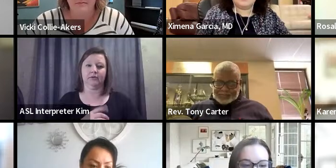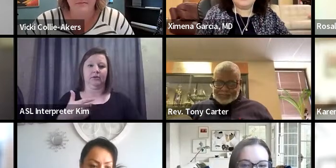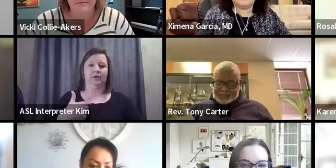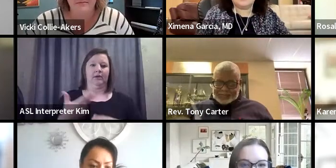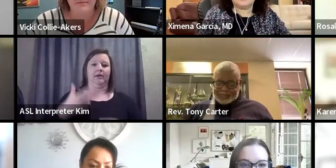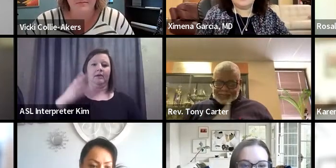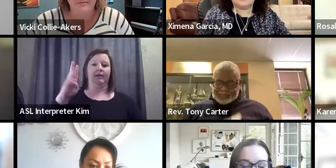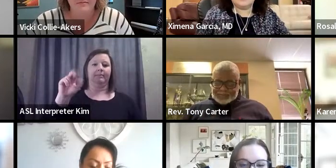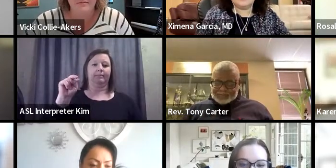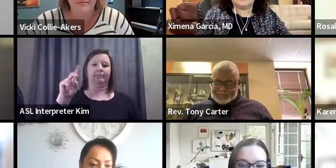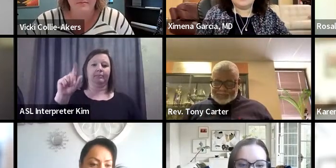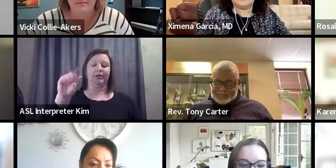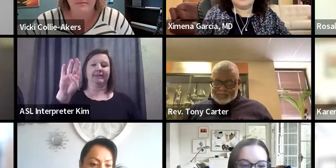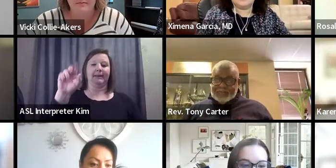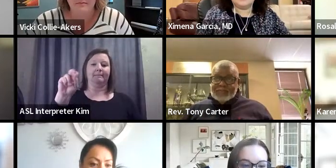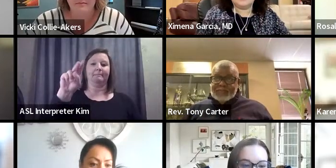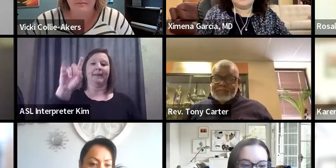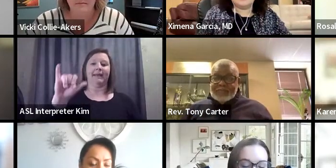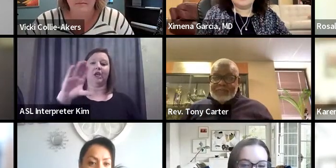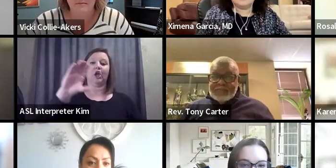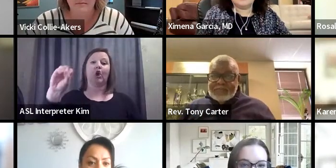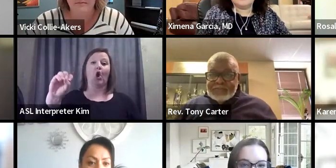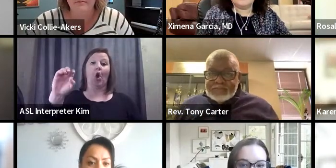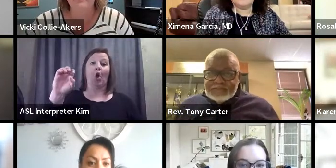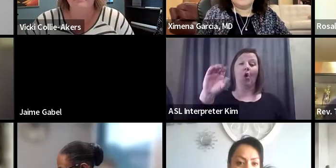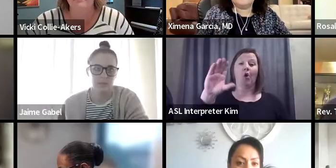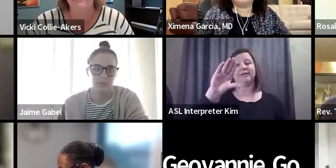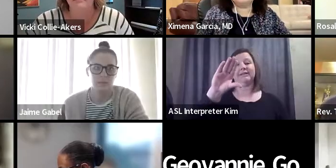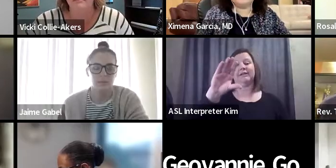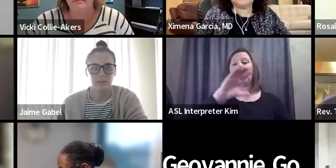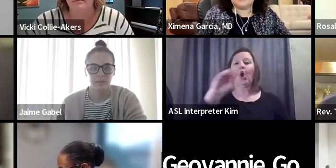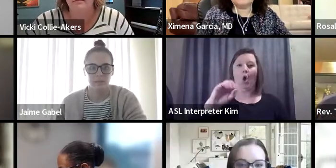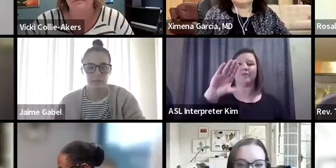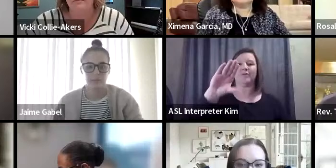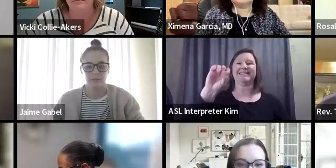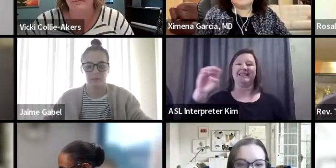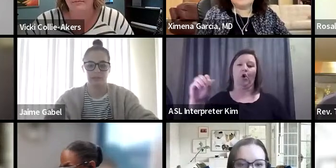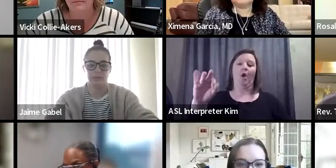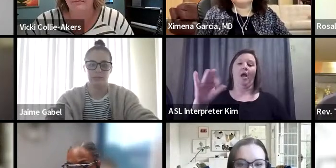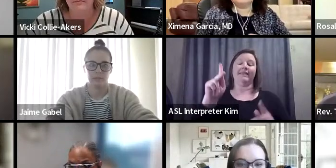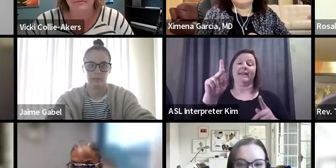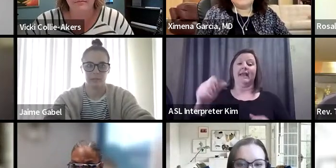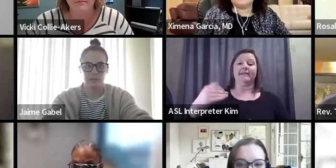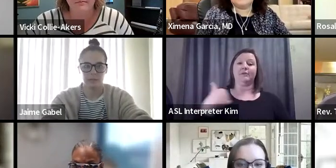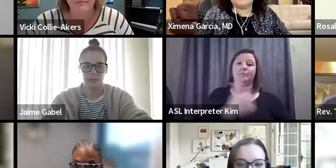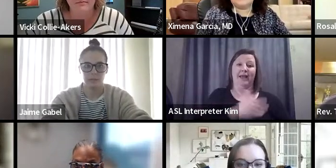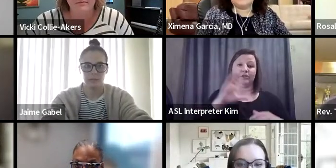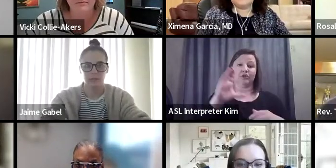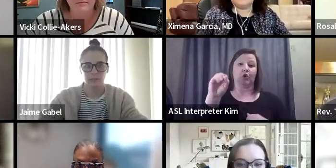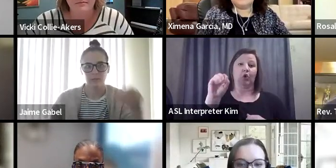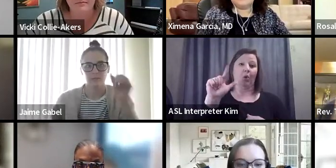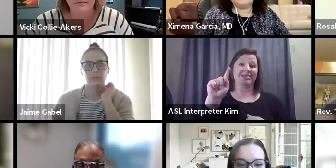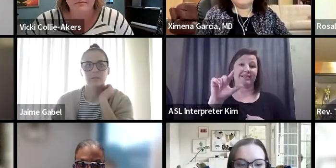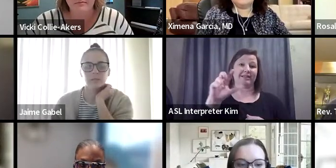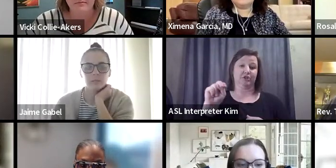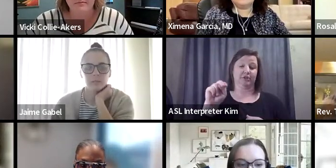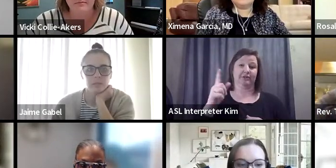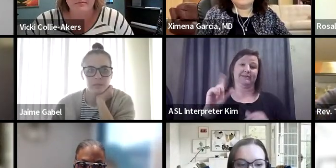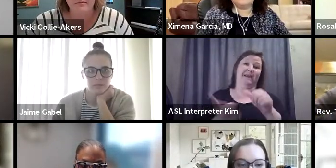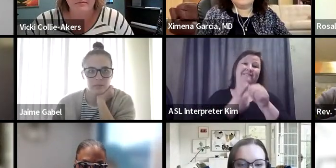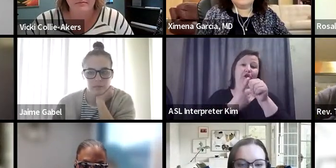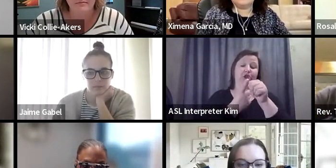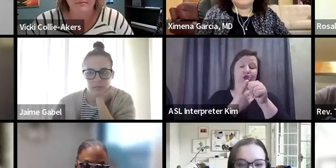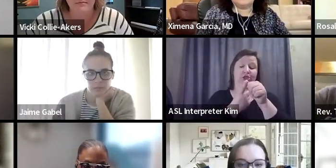Bandy, Co-Executive Director of the Kansas Breastfeeding Coalition, and this is my first meeting. We have a new campaign, Protect